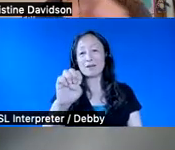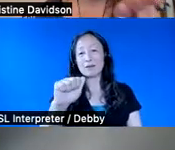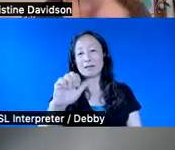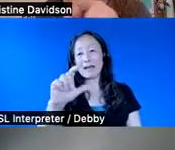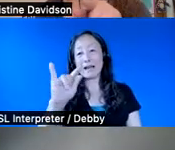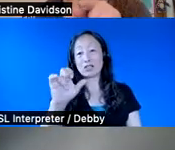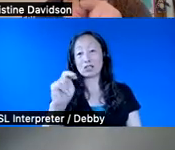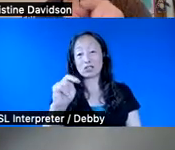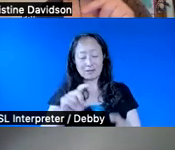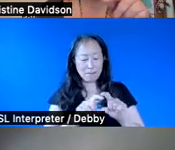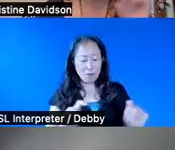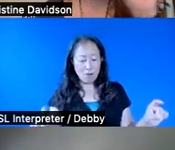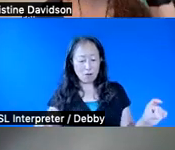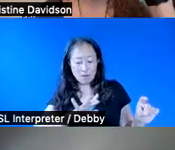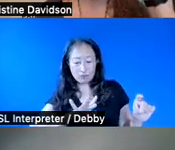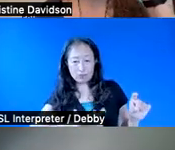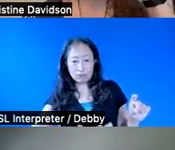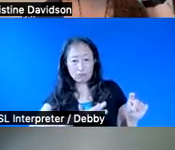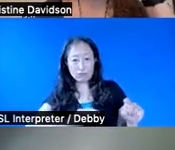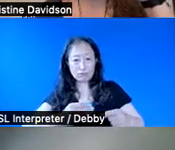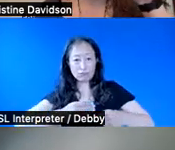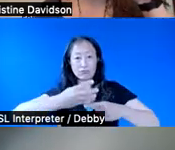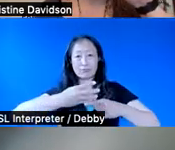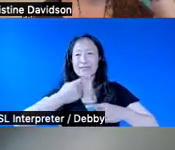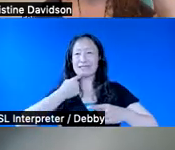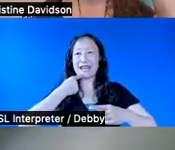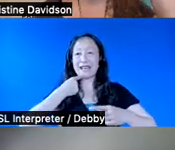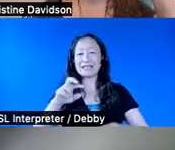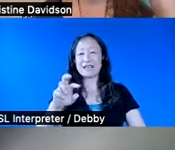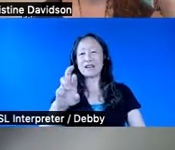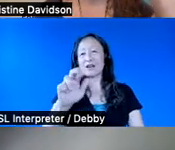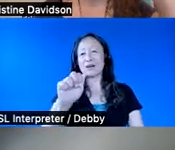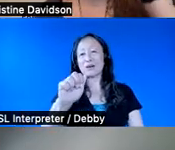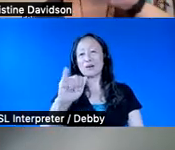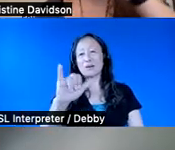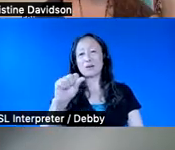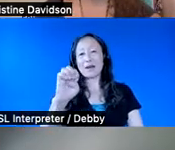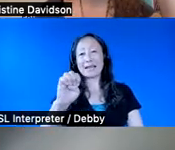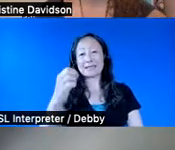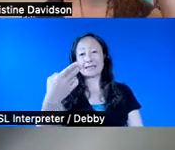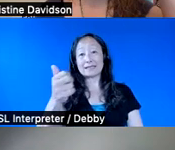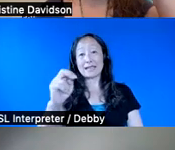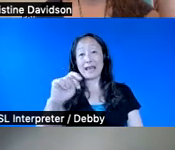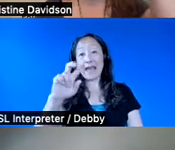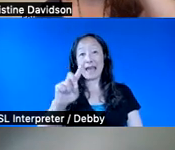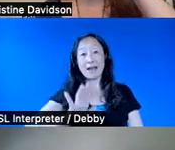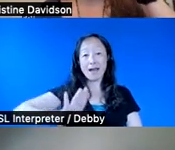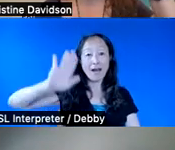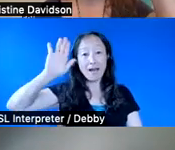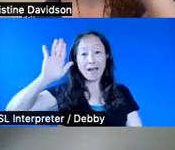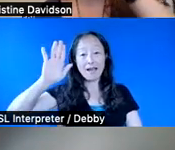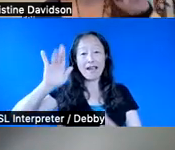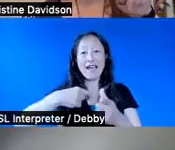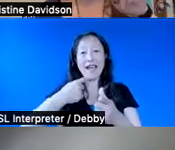that bar, if you click in the reaction box, there's a little hand raise, and then it will raise your hand and you'll jump to the top of the